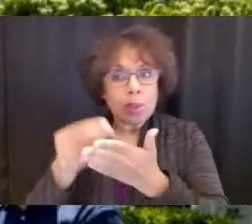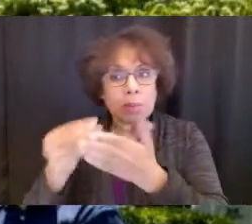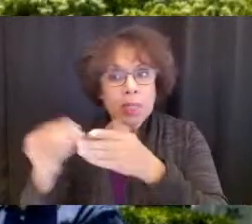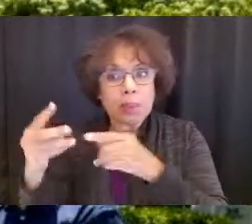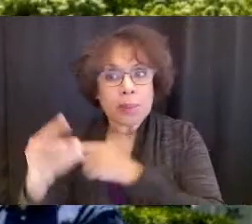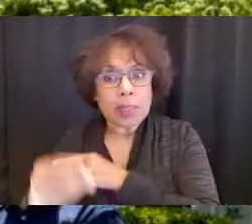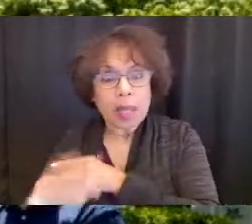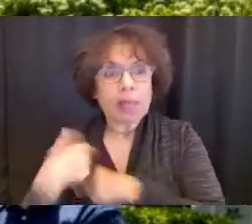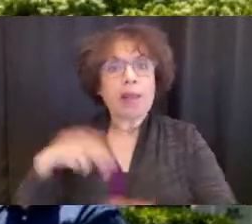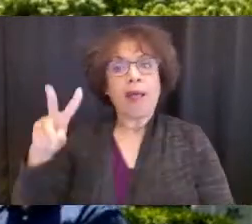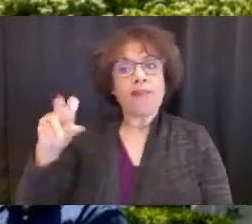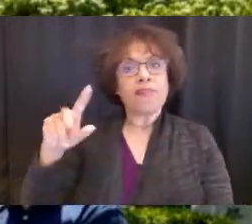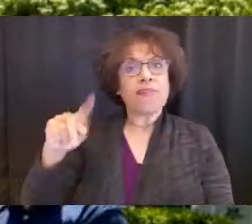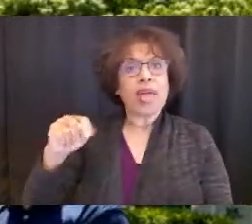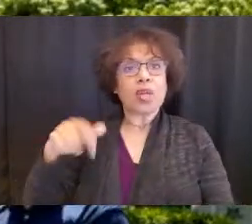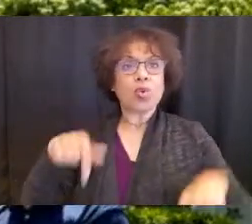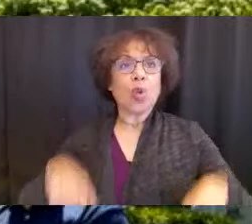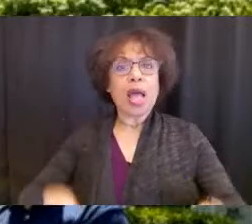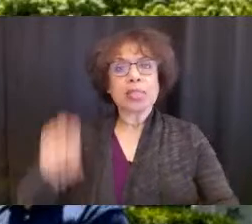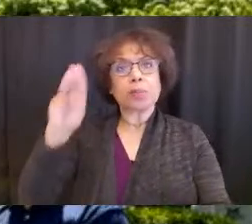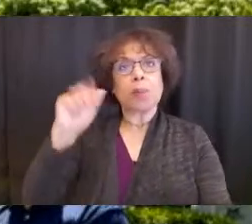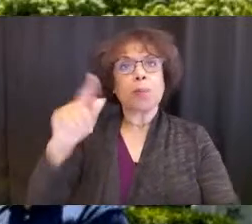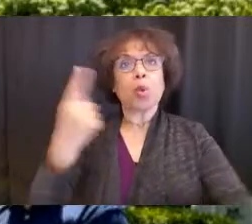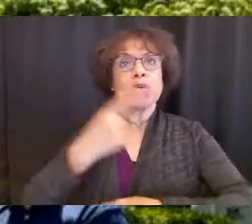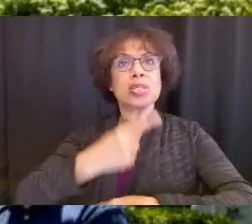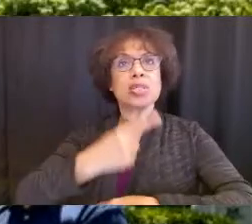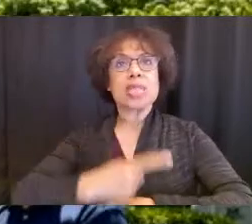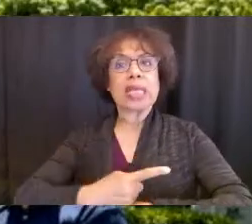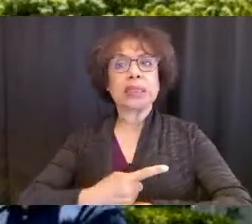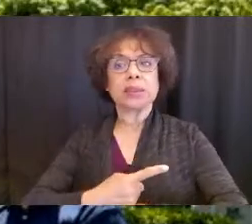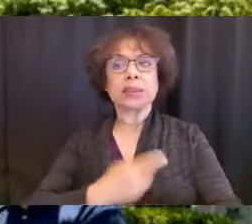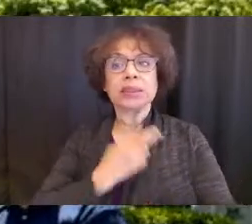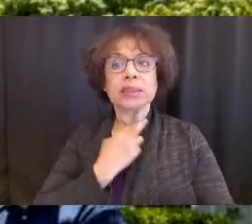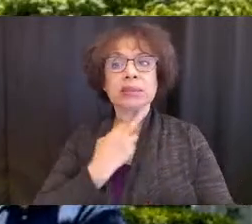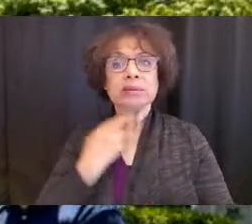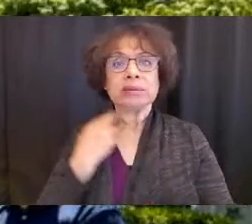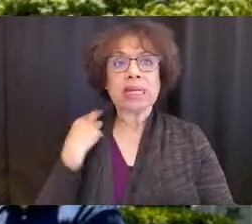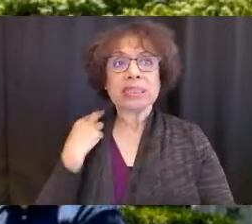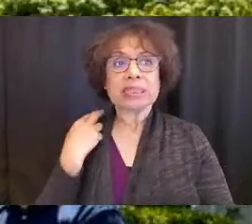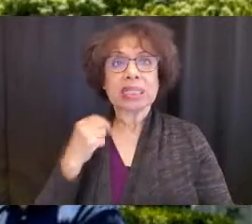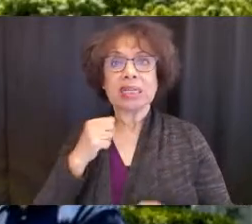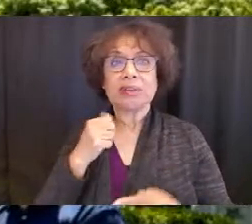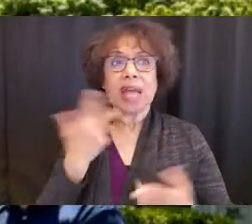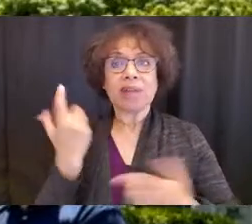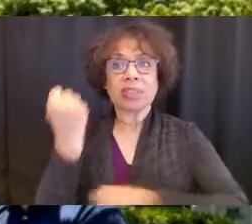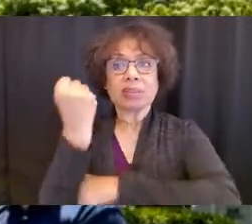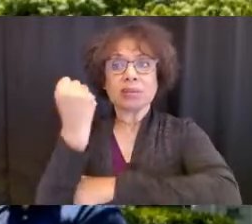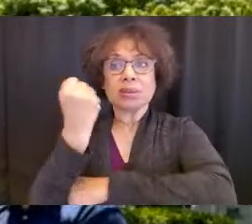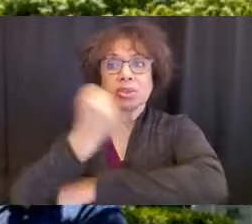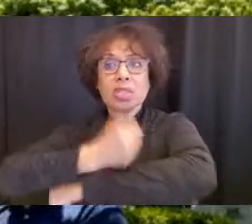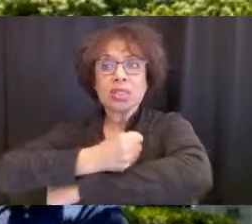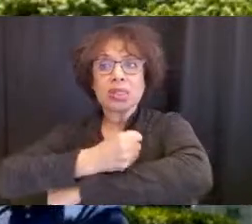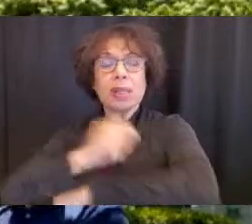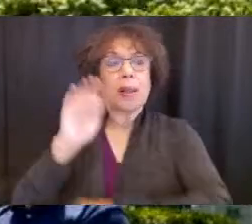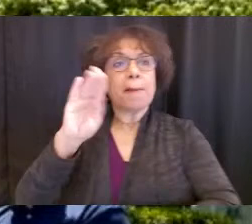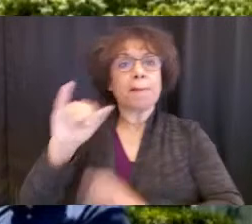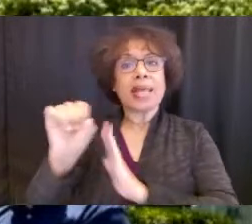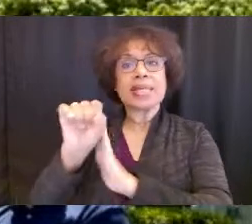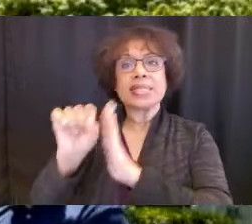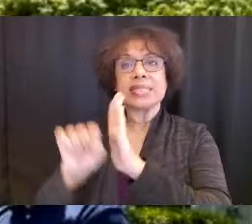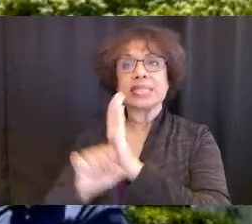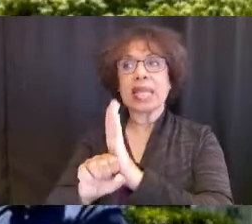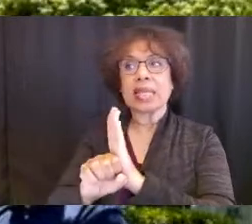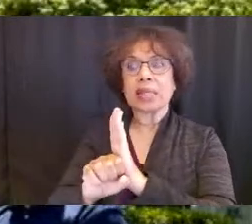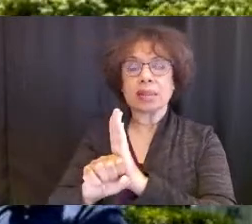veteran who's spending Memorial Day facing the threat of a VA shutdown. The Bay Staters wondering if it's